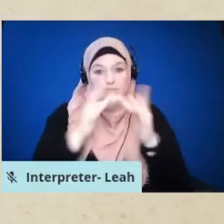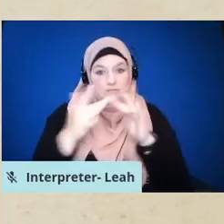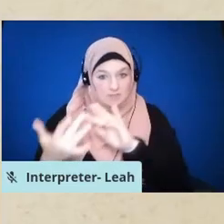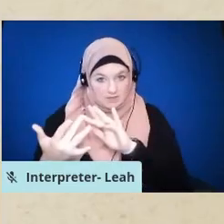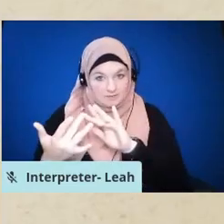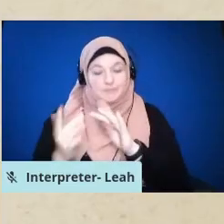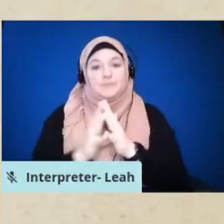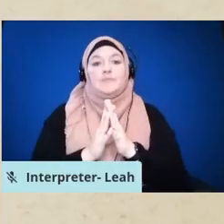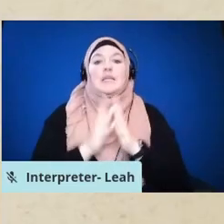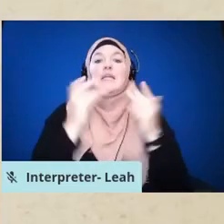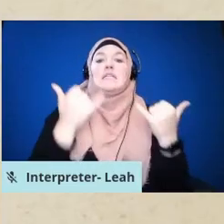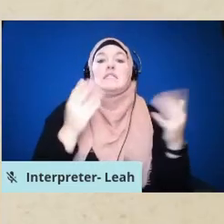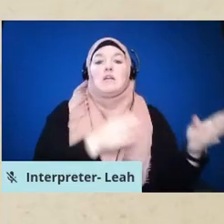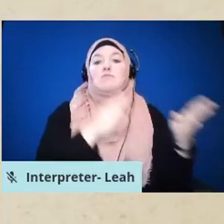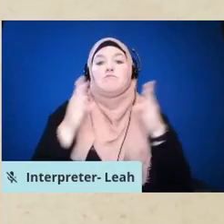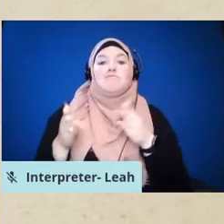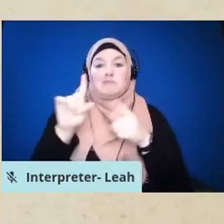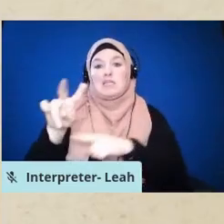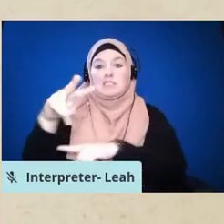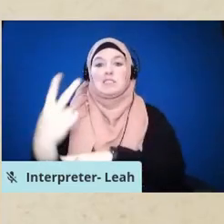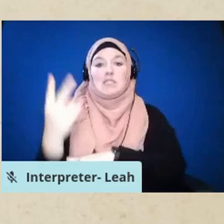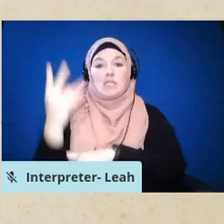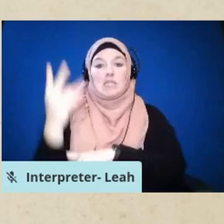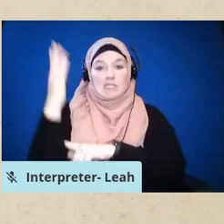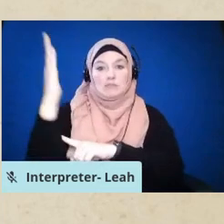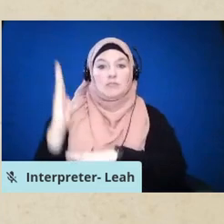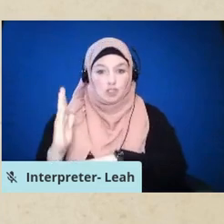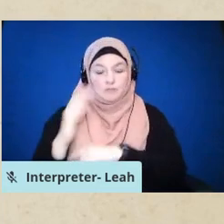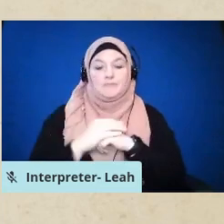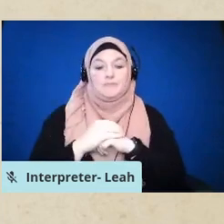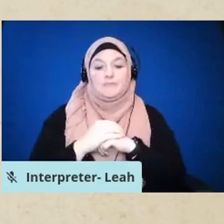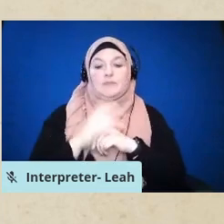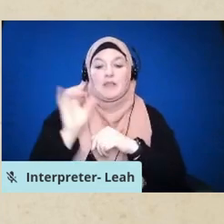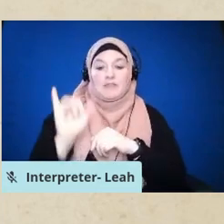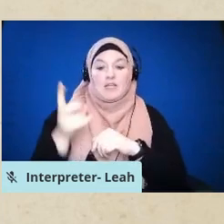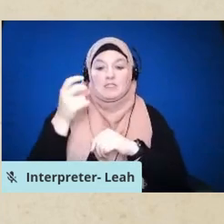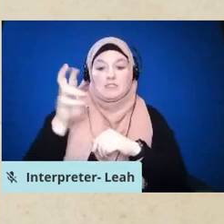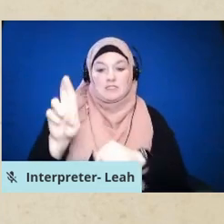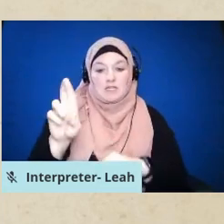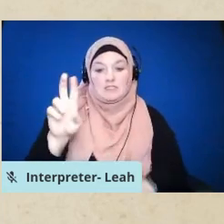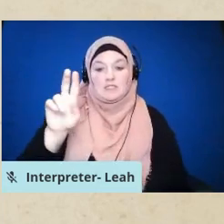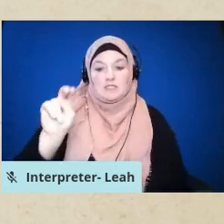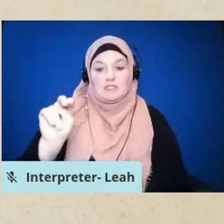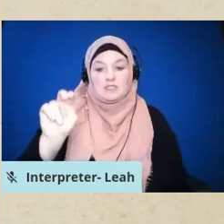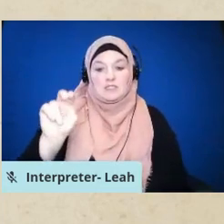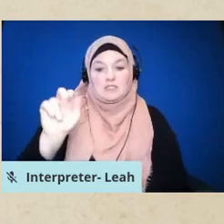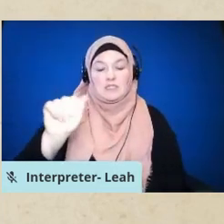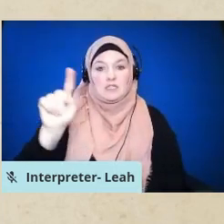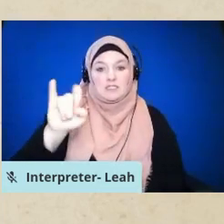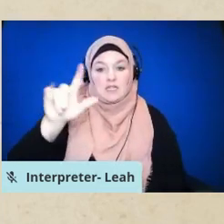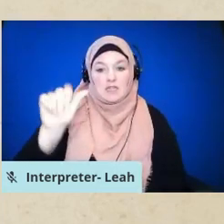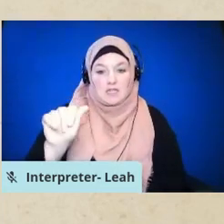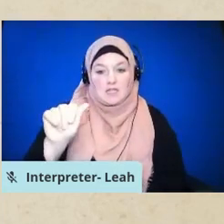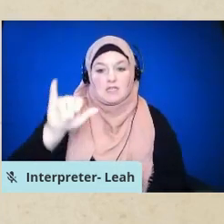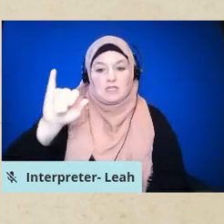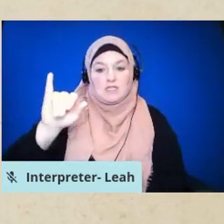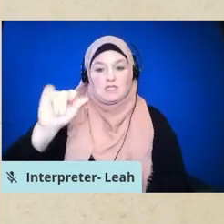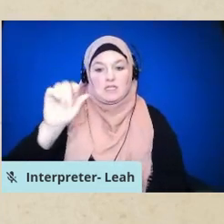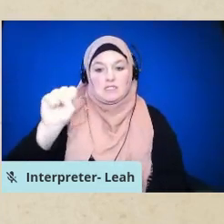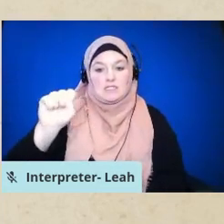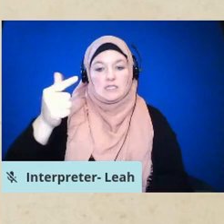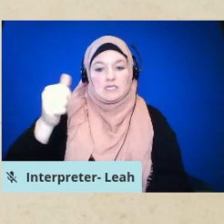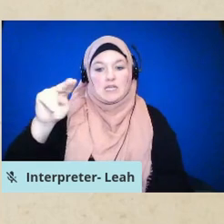Now we will turn to our second speaker, who is Dr. Nazila Iskandarova.